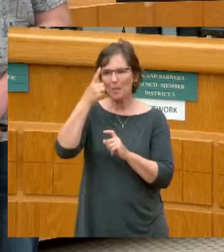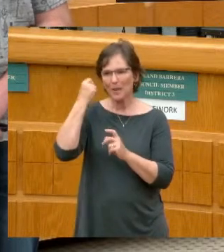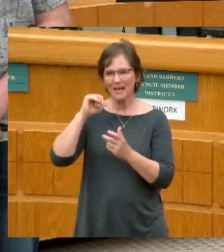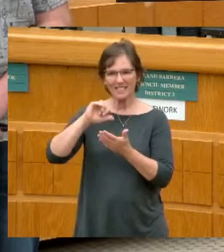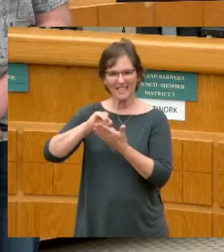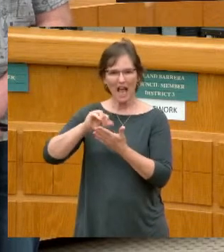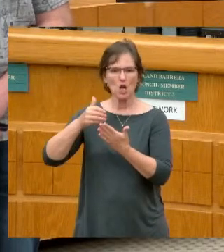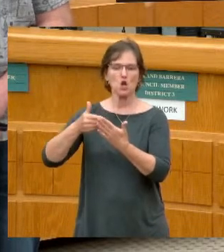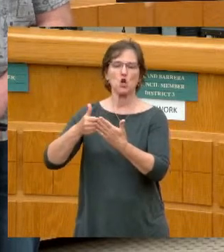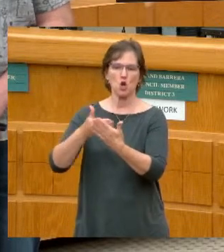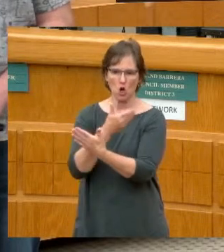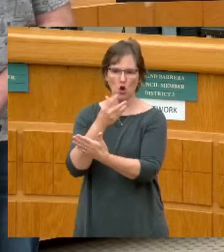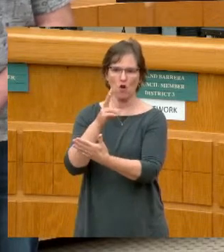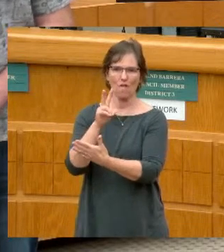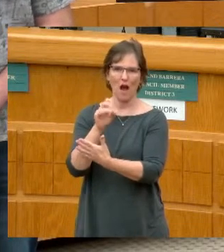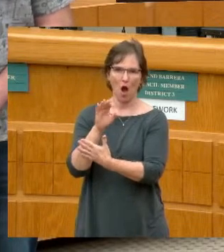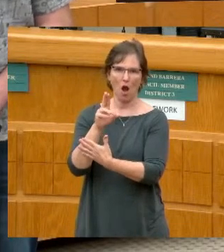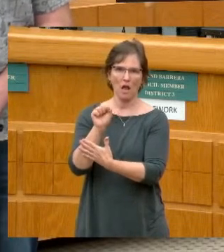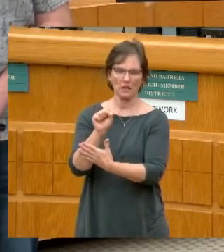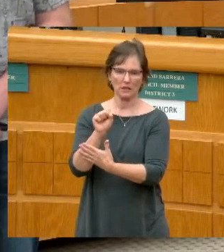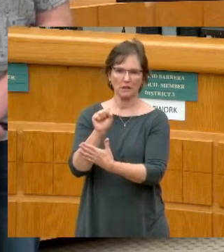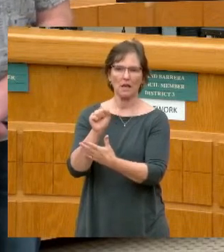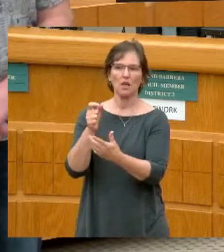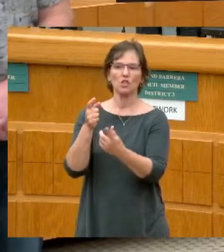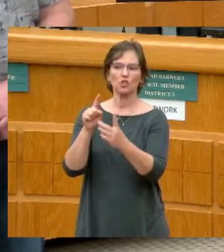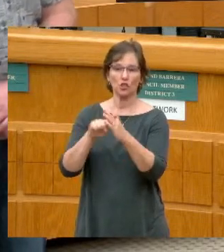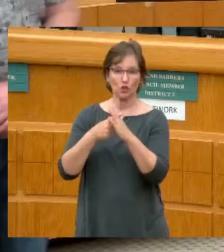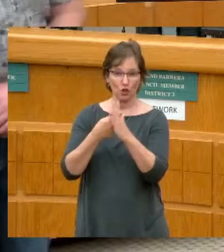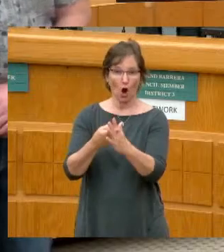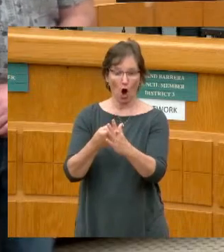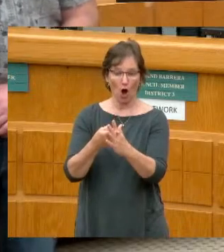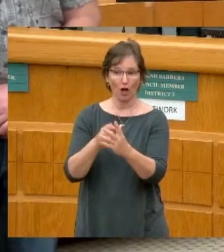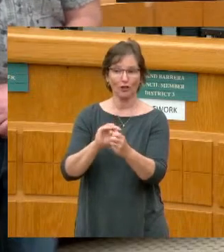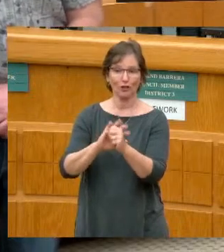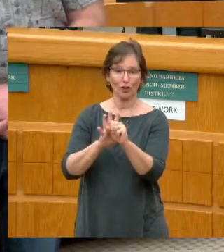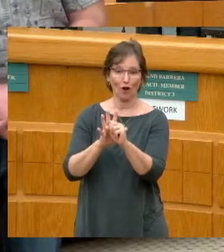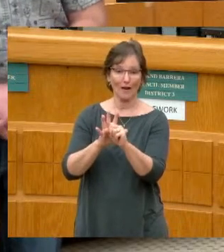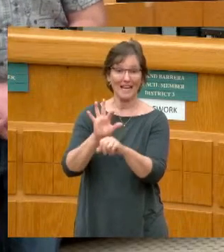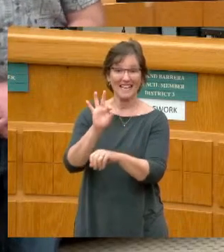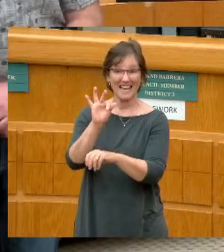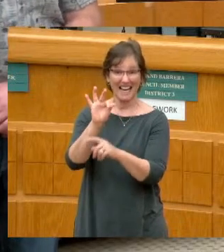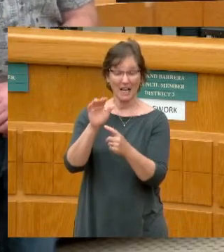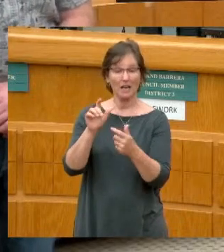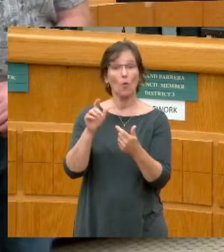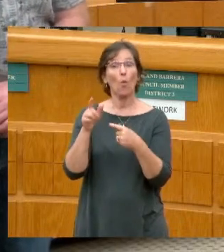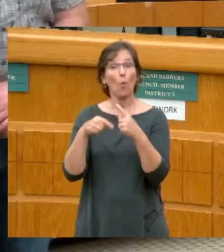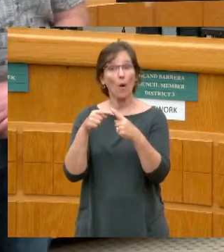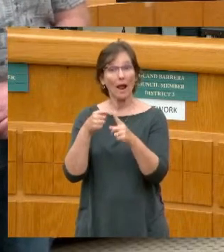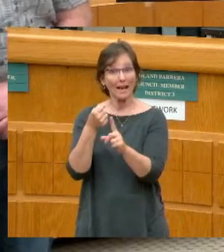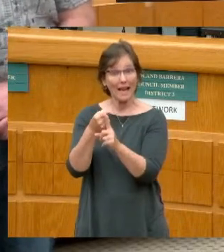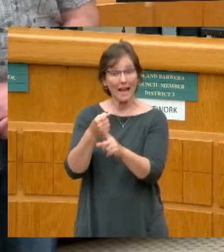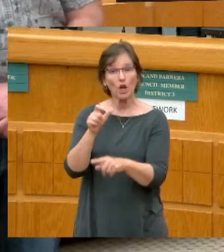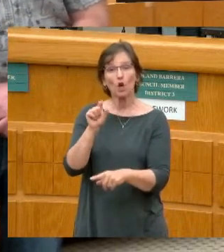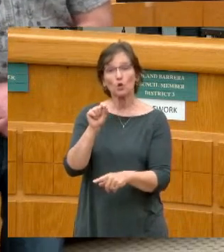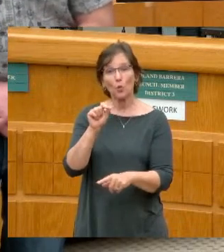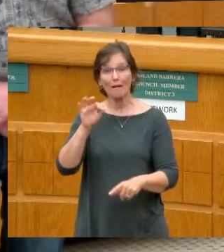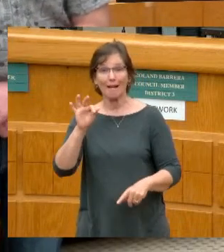And this one maybe Annette could answer. When does COVID-19 become